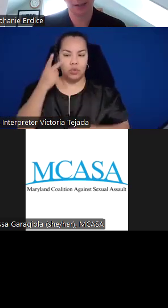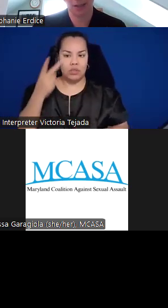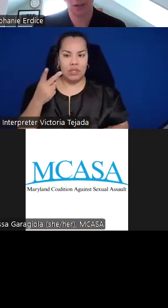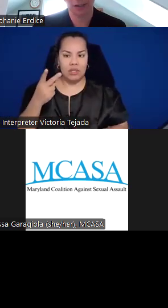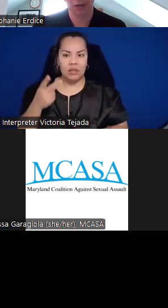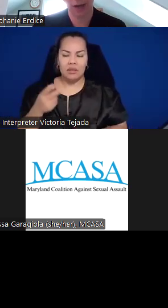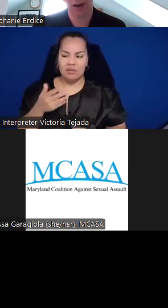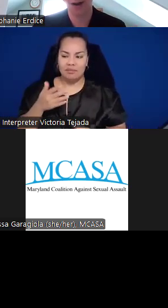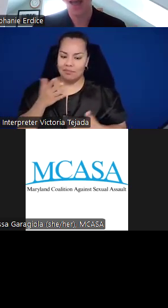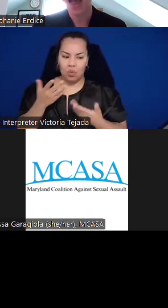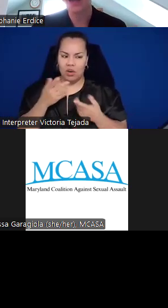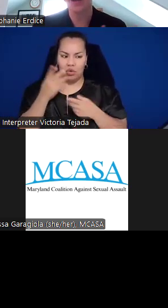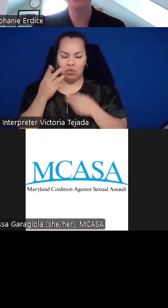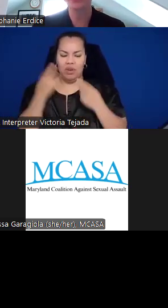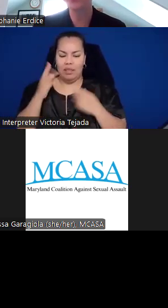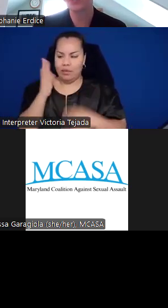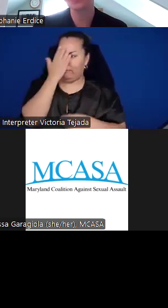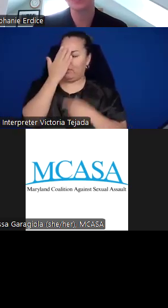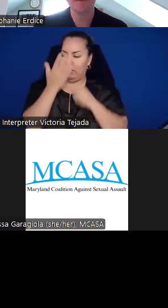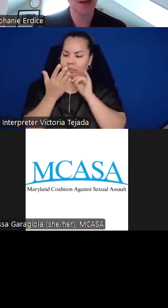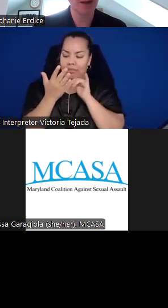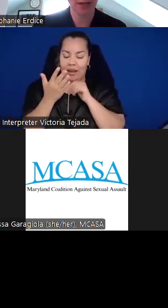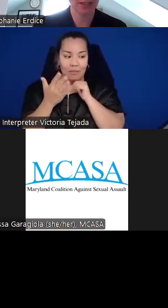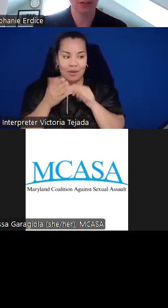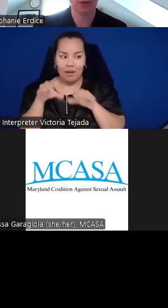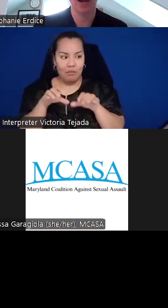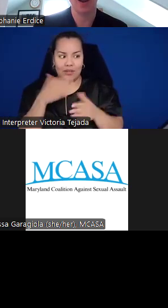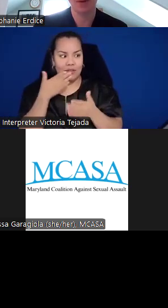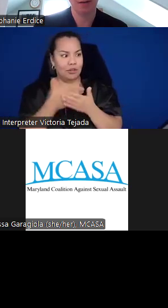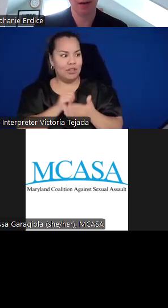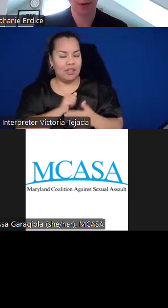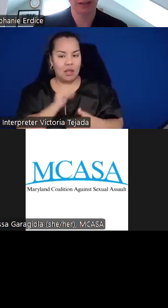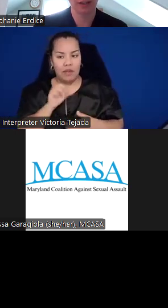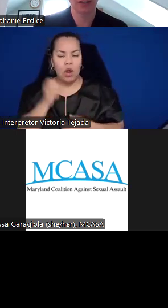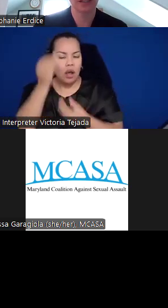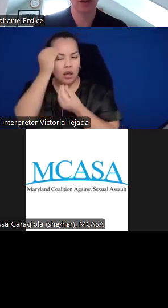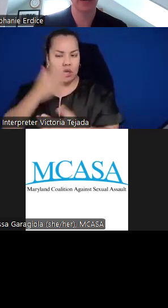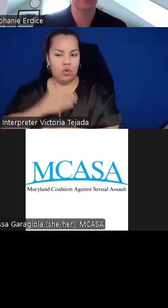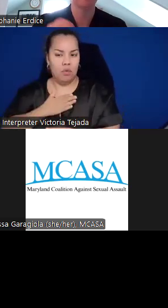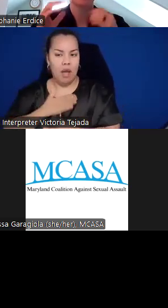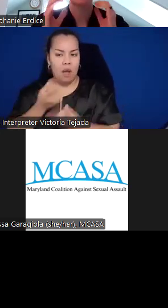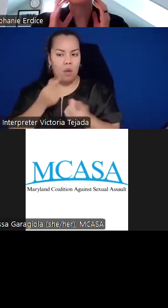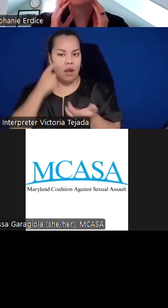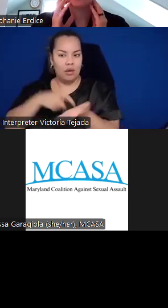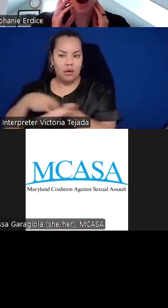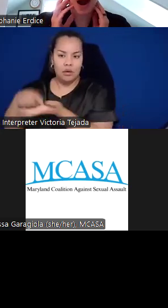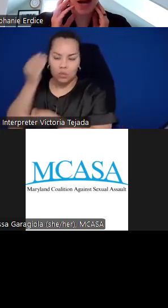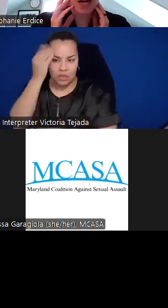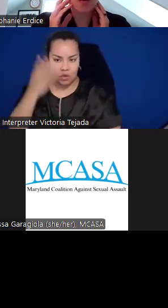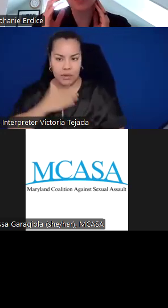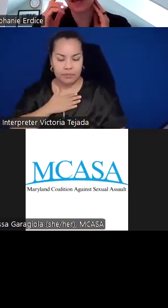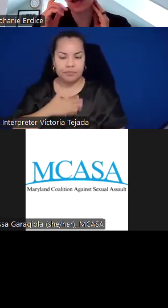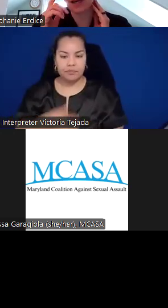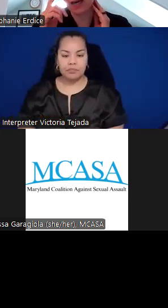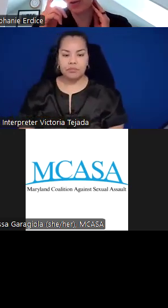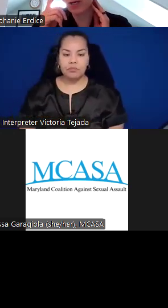not practicing good self-care? And I will tell you ways that my body tells me when I'm not practicing good self-care. So